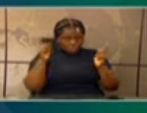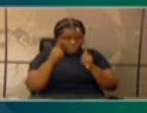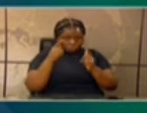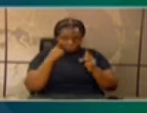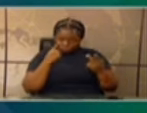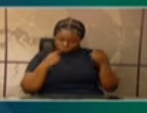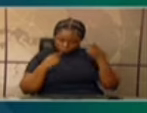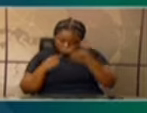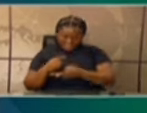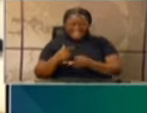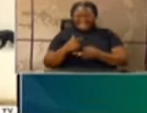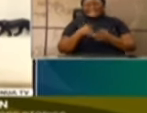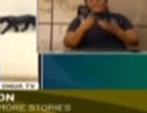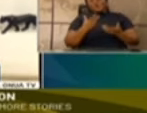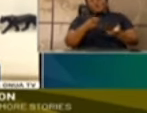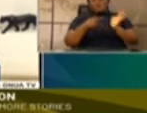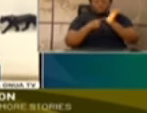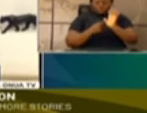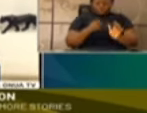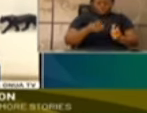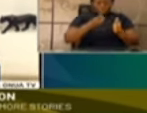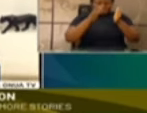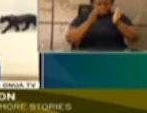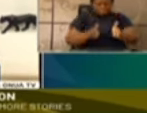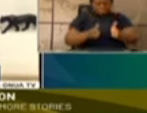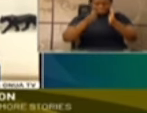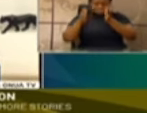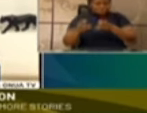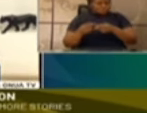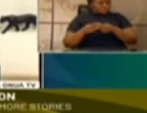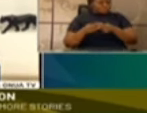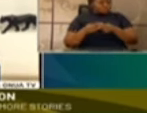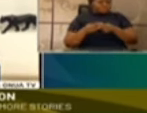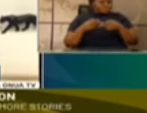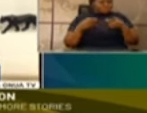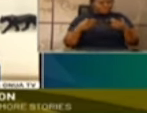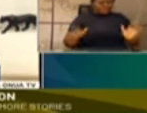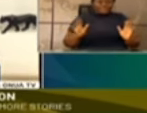And then person me dish and also pepe. Because I can't get to every number pool in chair.